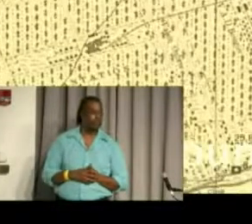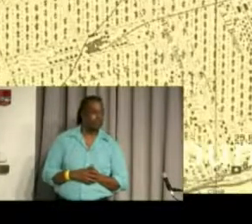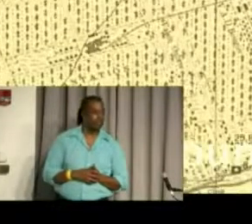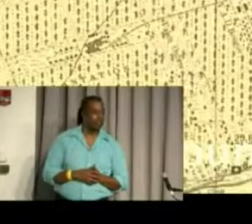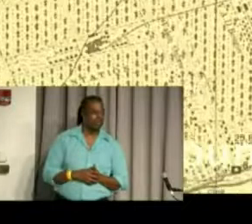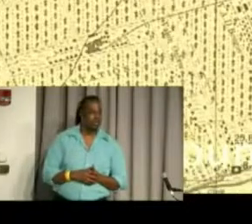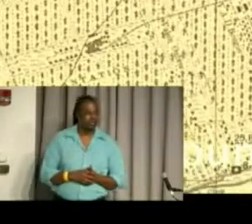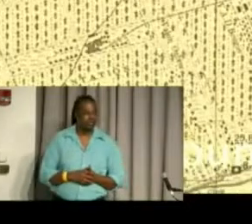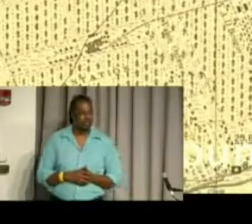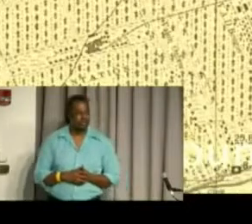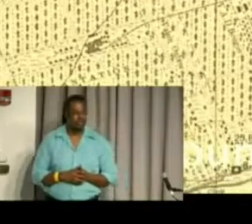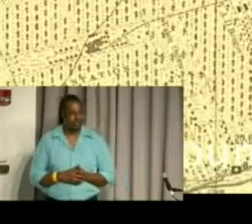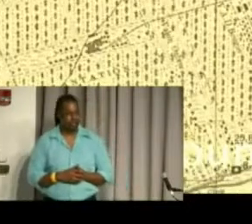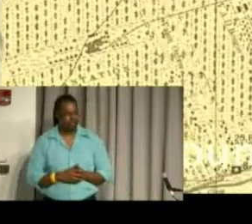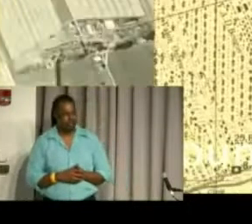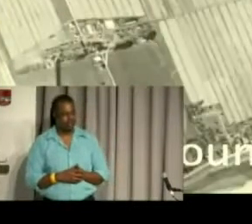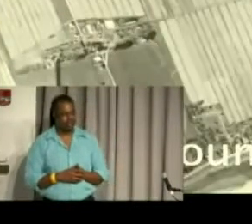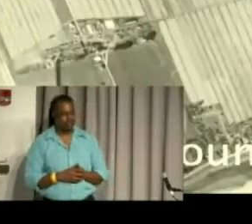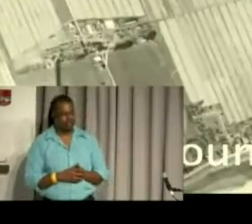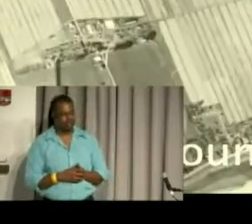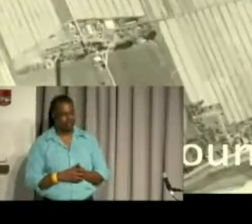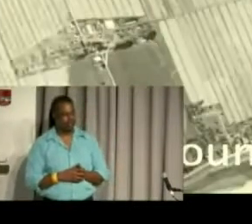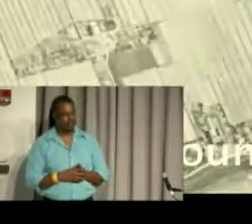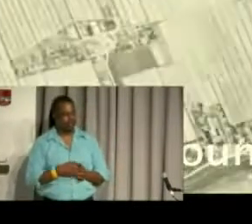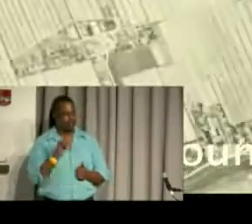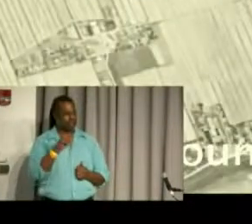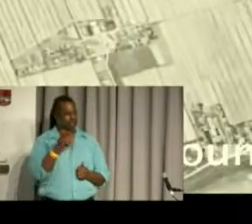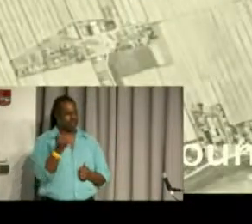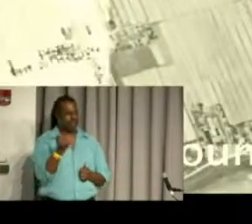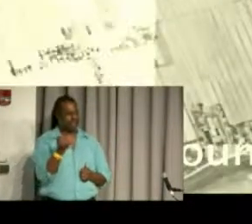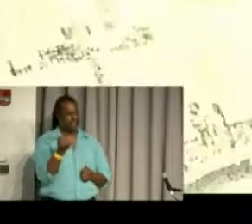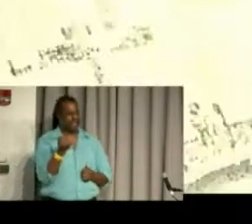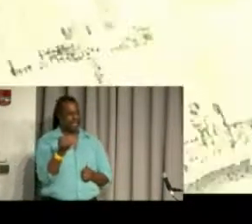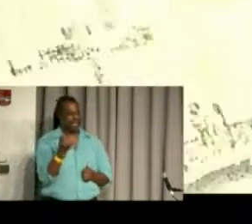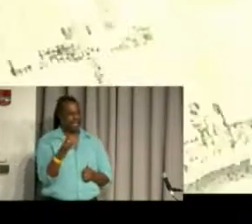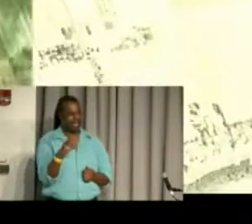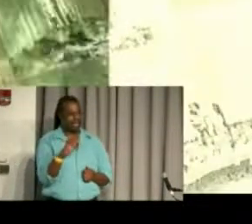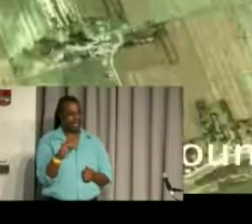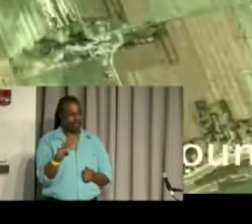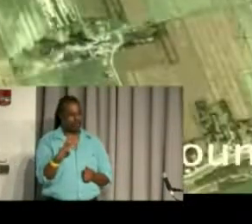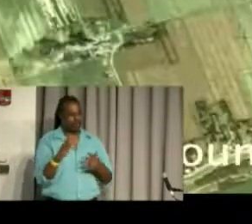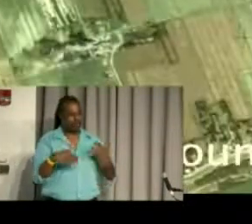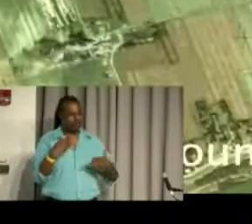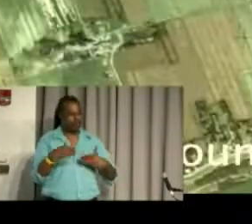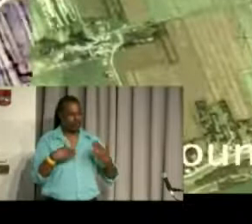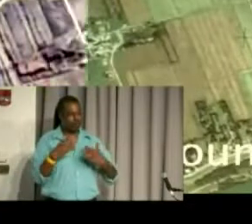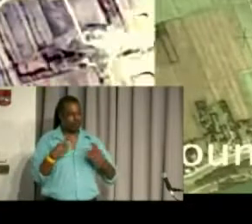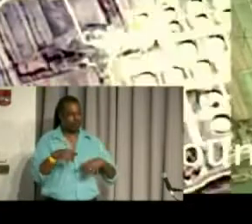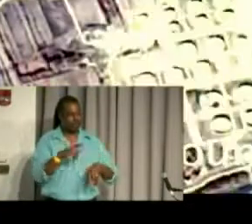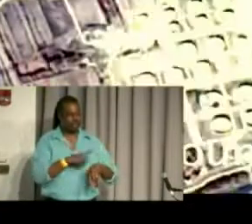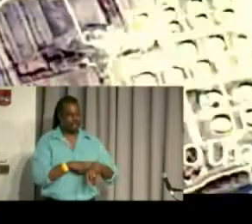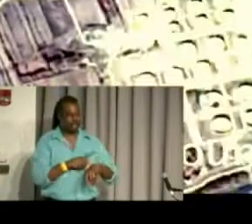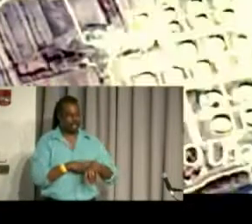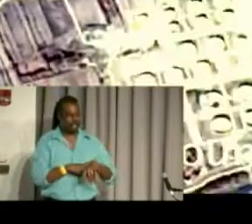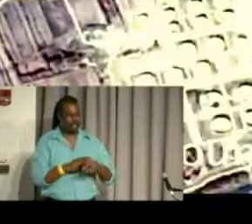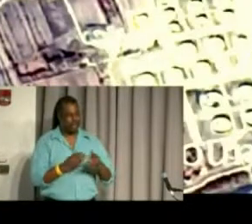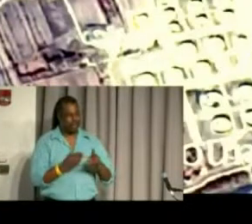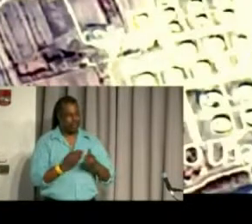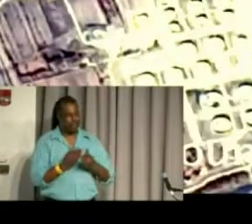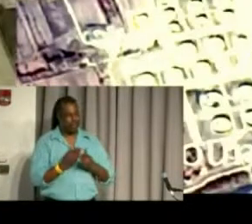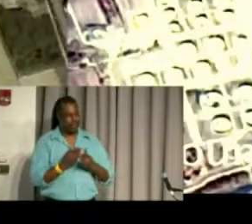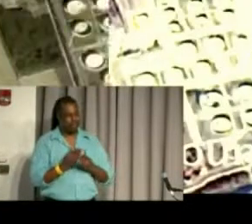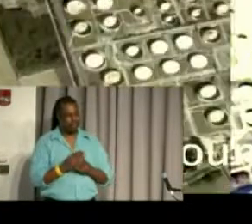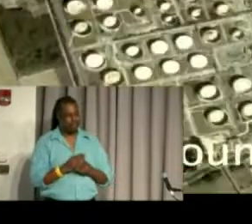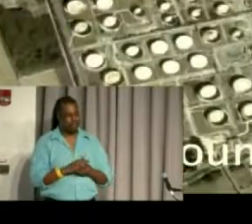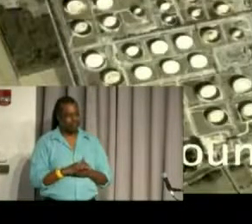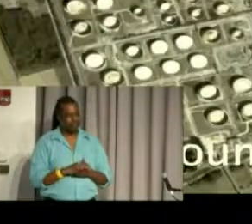So we're looking now at a map from 1894. We're moving forward in time through this aerial